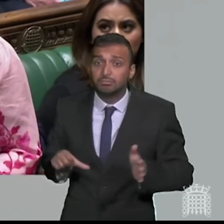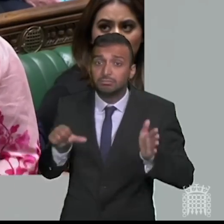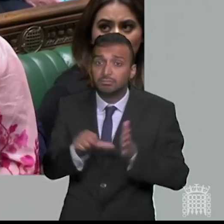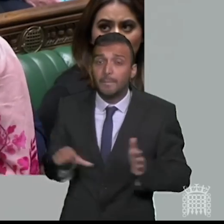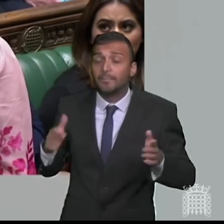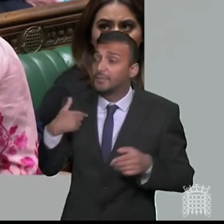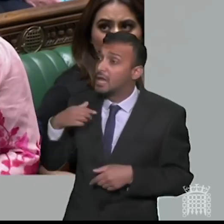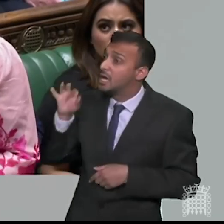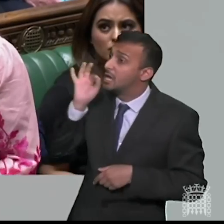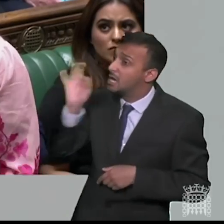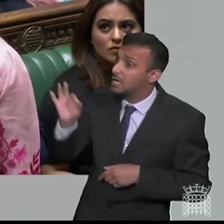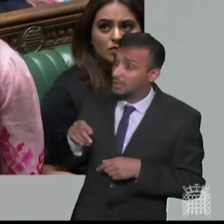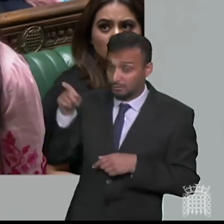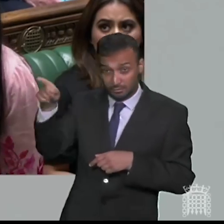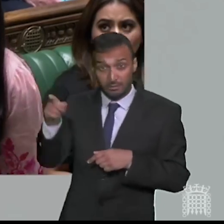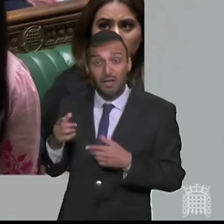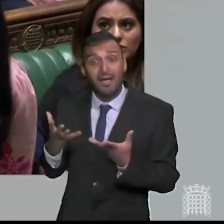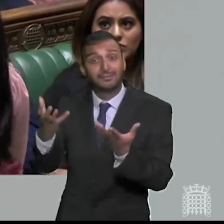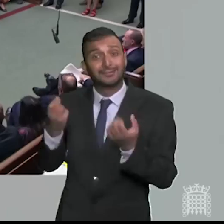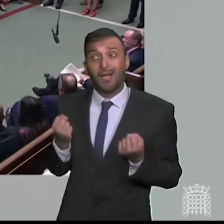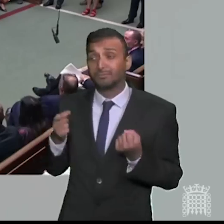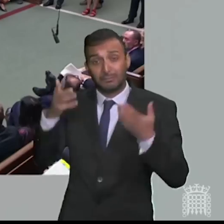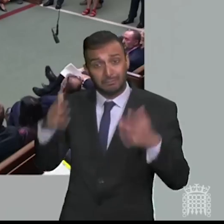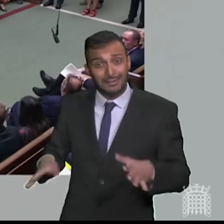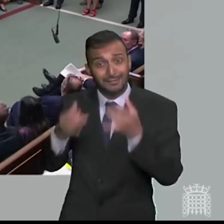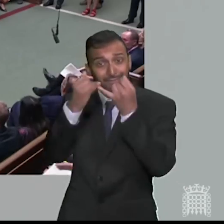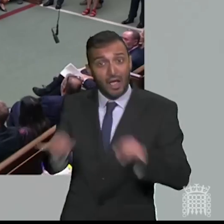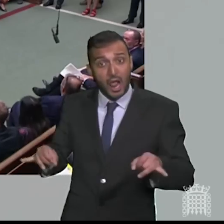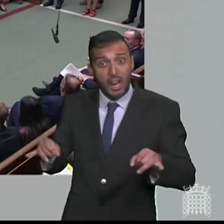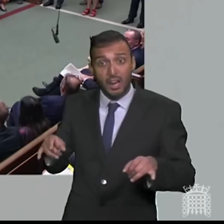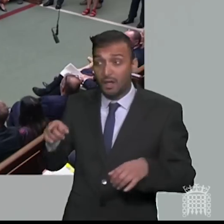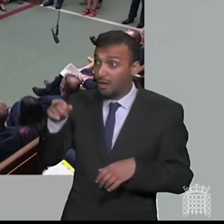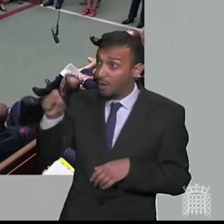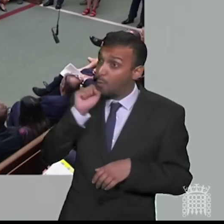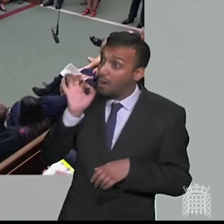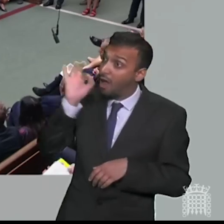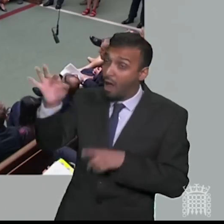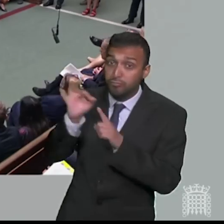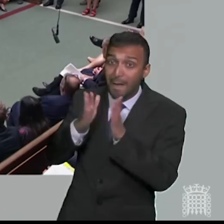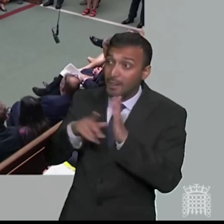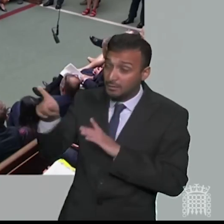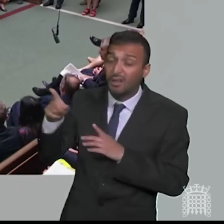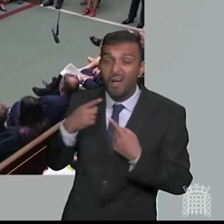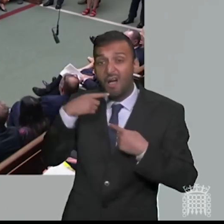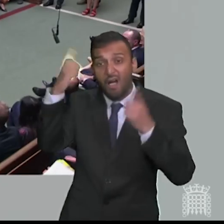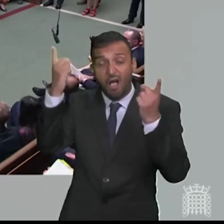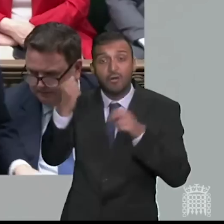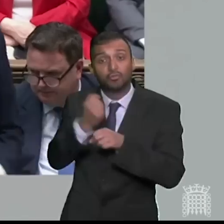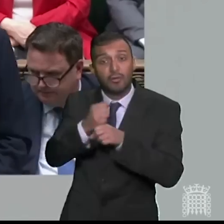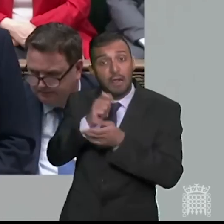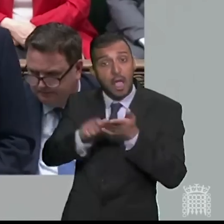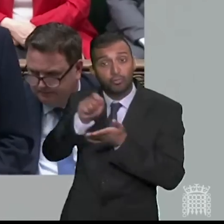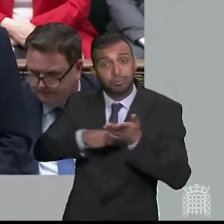failure and urge the Prime Minister to call a general election now? Deputy Prime Minister. Well, rather